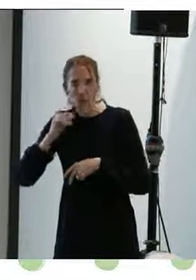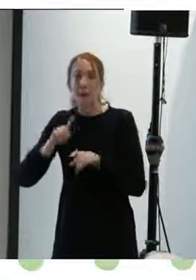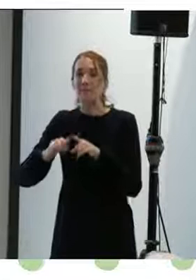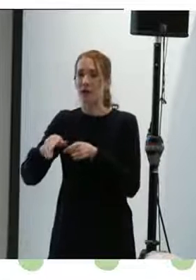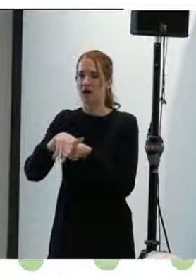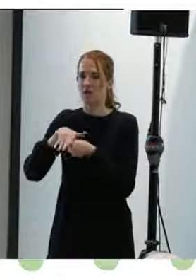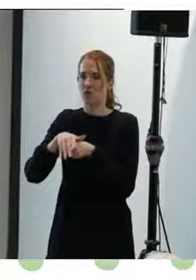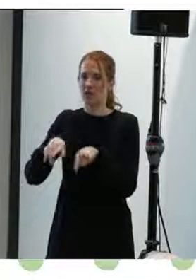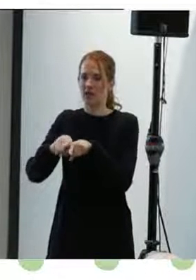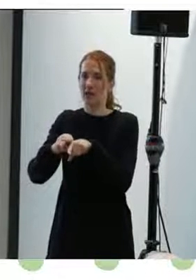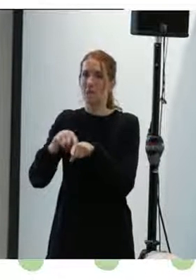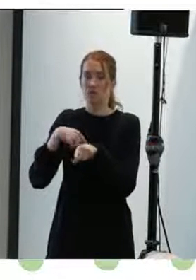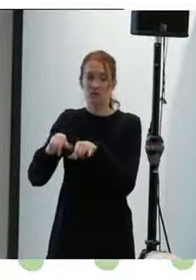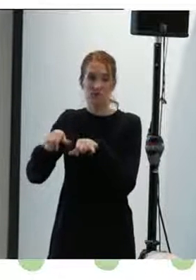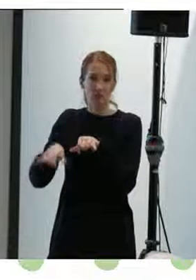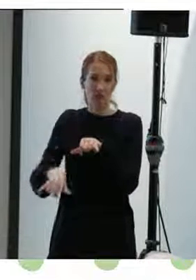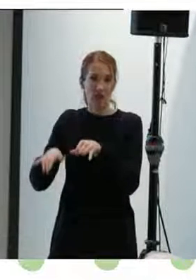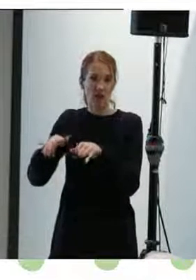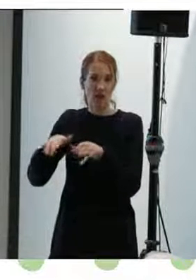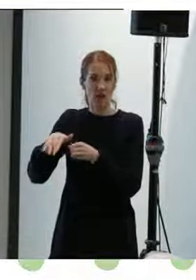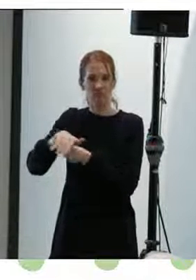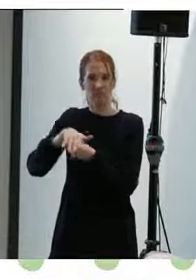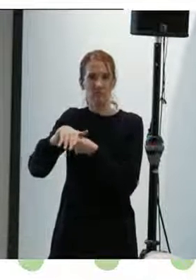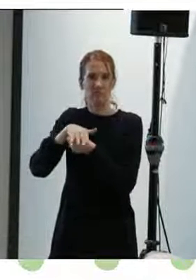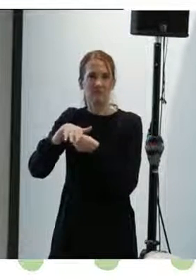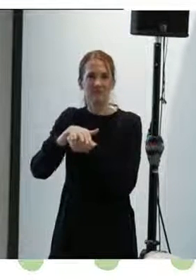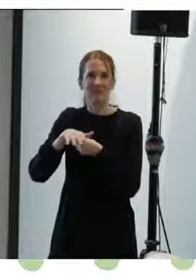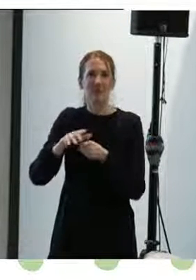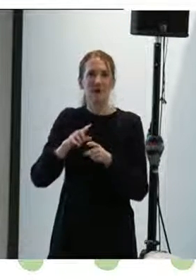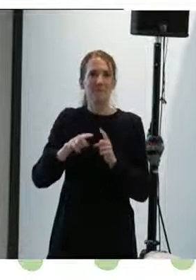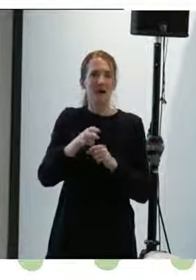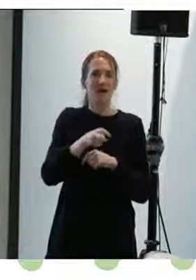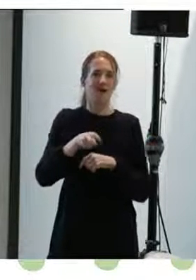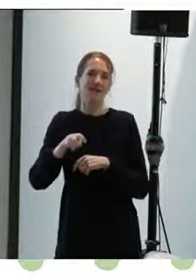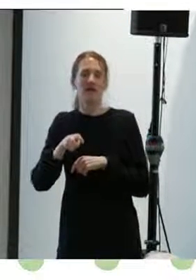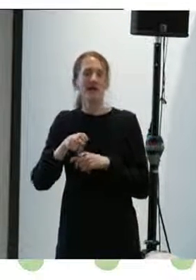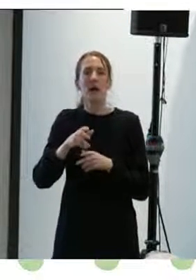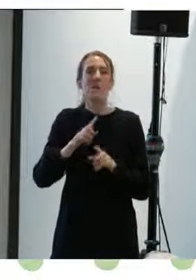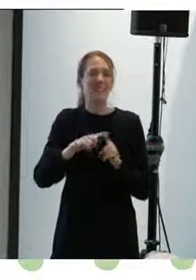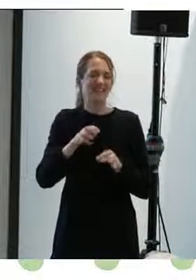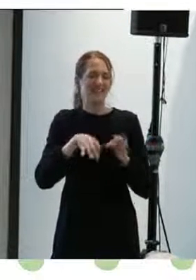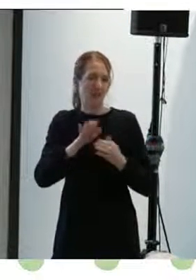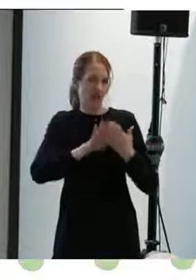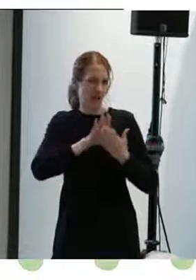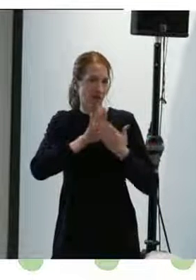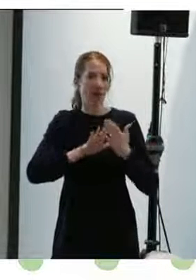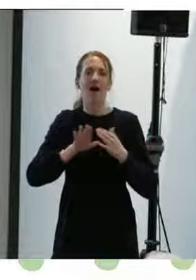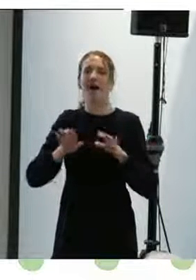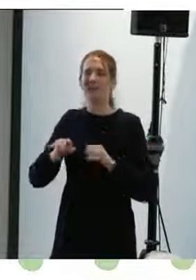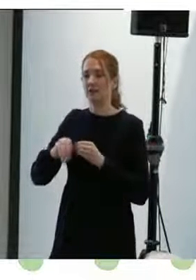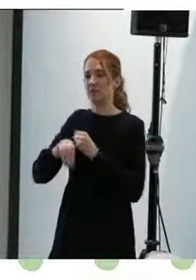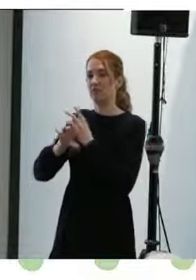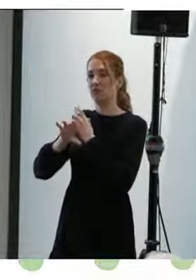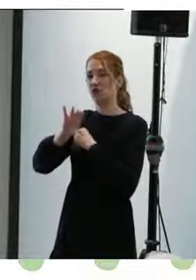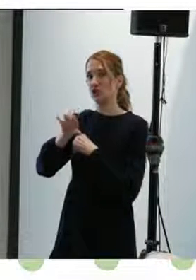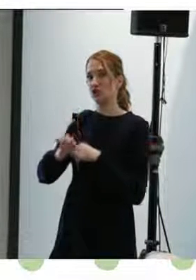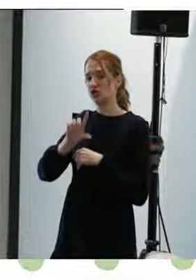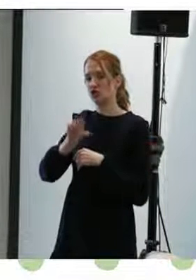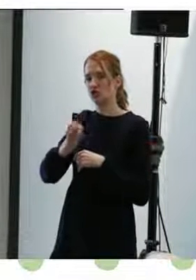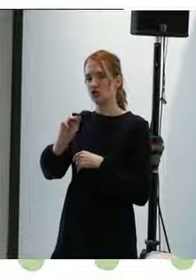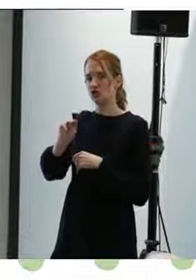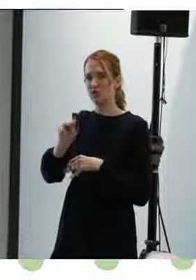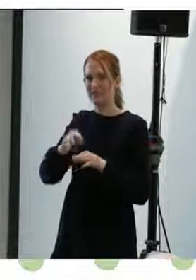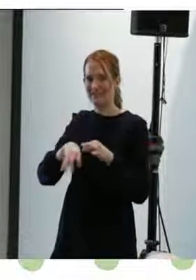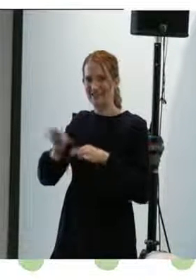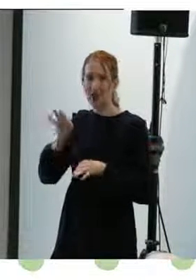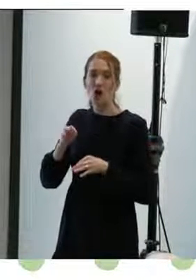stayed in the community and ended up switching to Zoom and doing like hundreds of interviews with people over Zoom. So someone would be like hiding